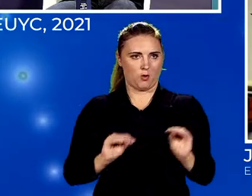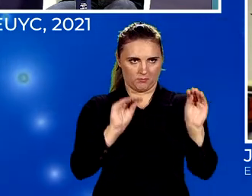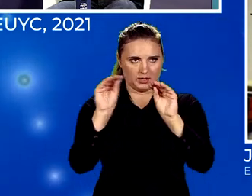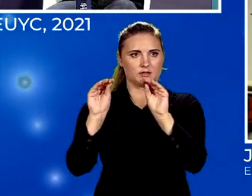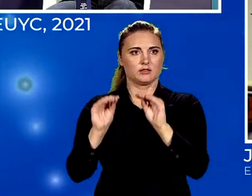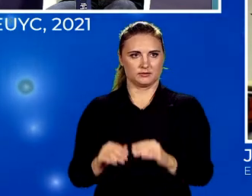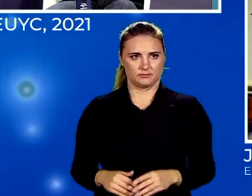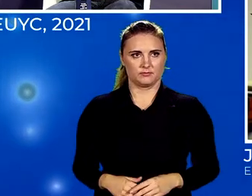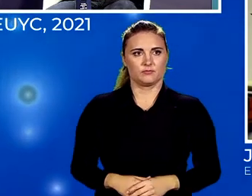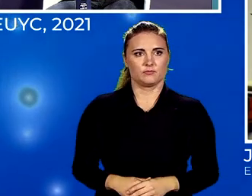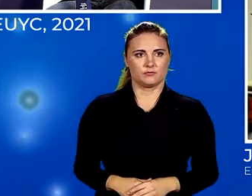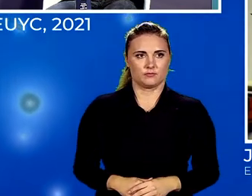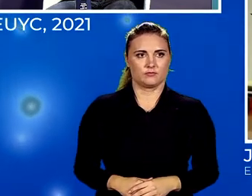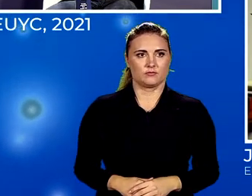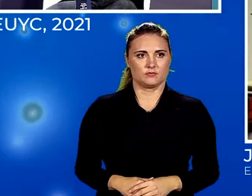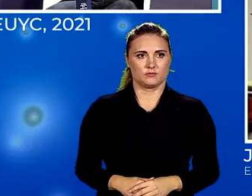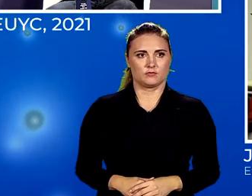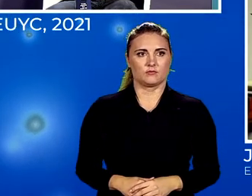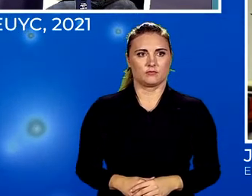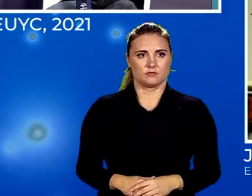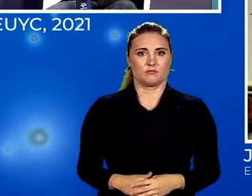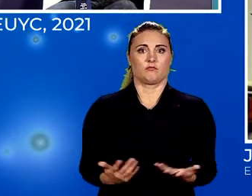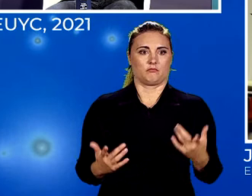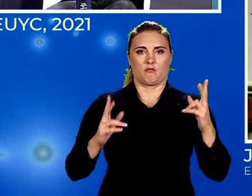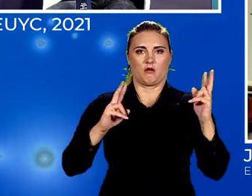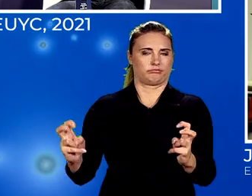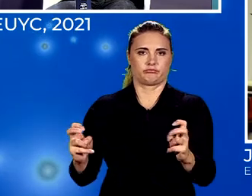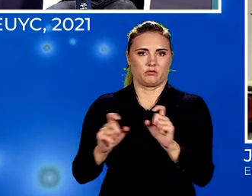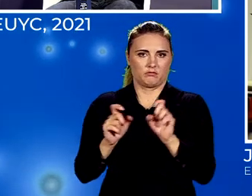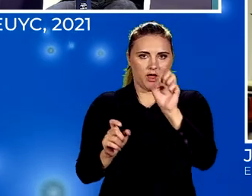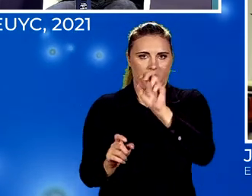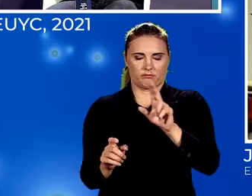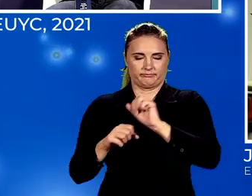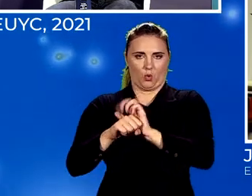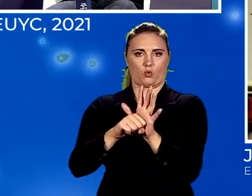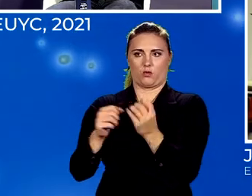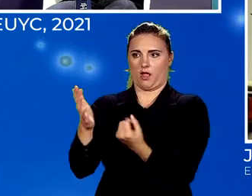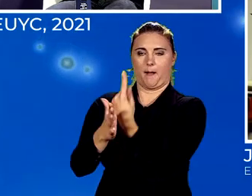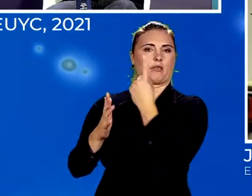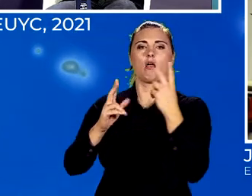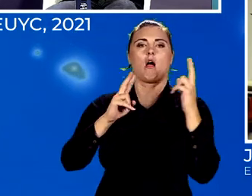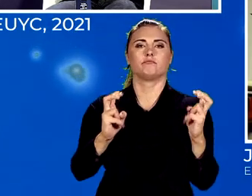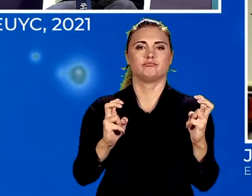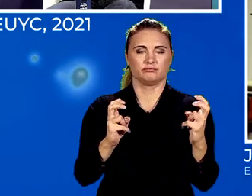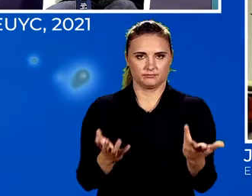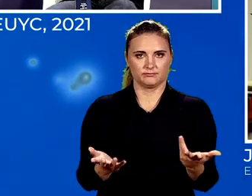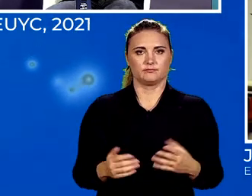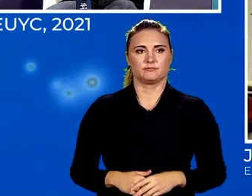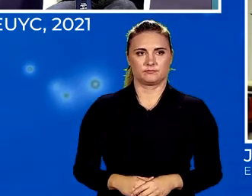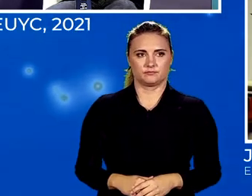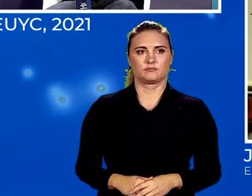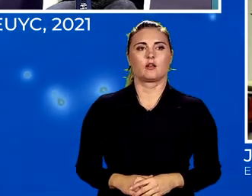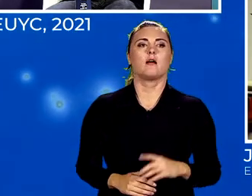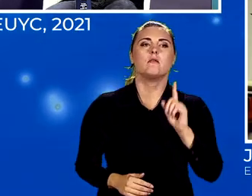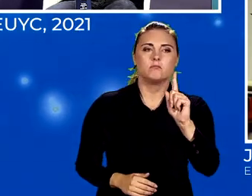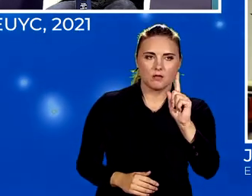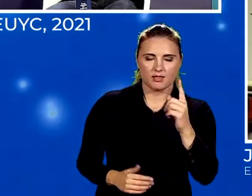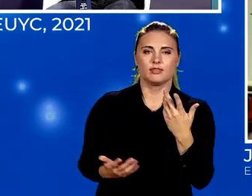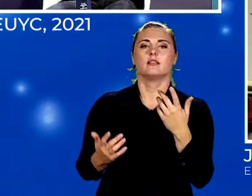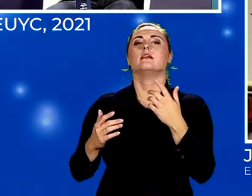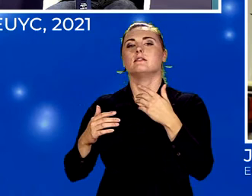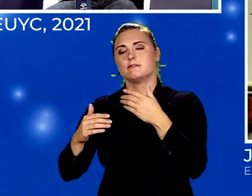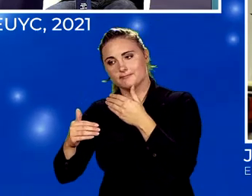But they were stopped for not so long time, if I may say it like that. Some projects, yes. Others